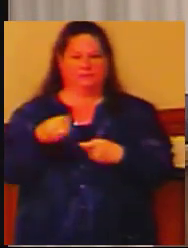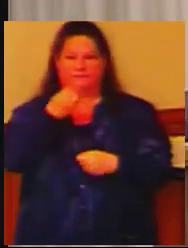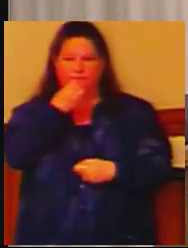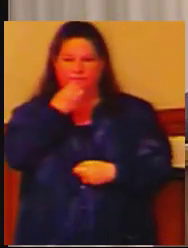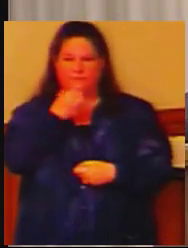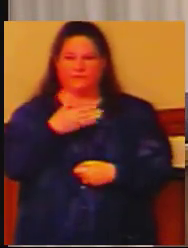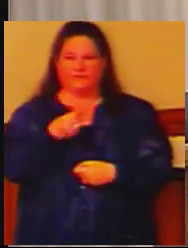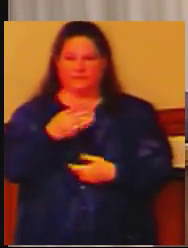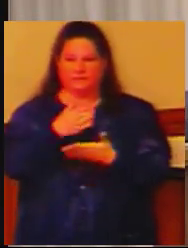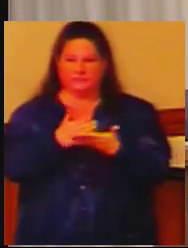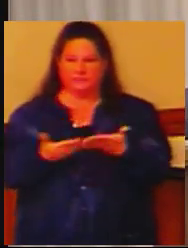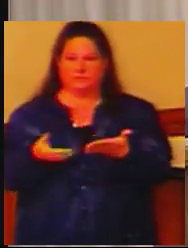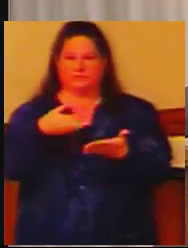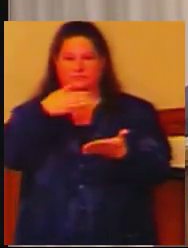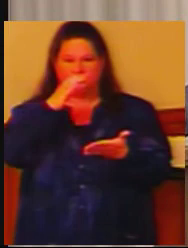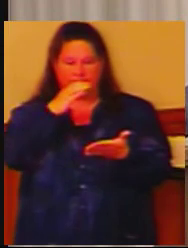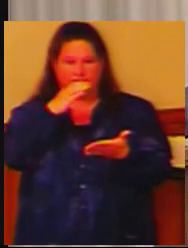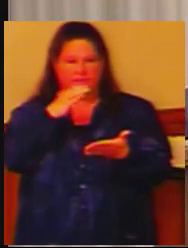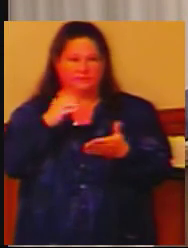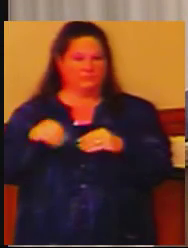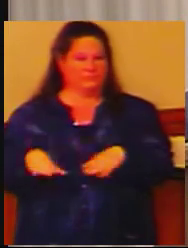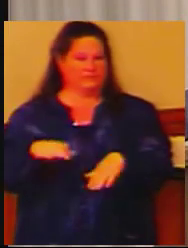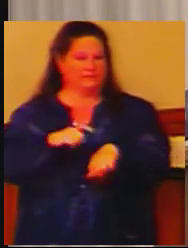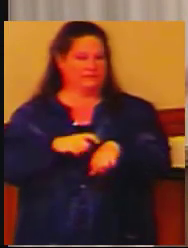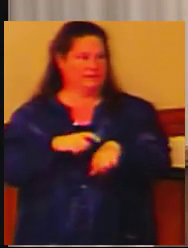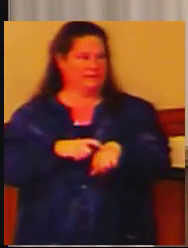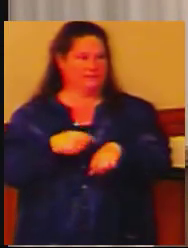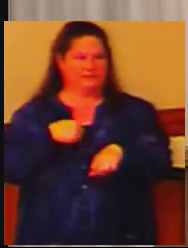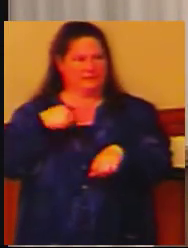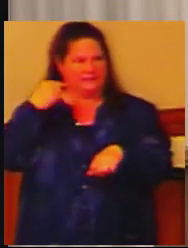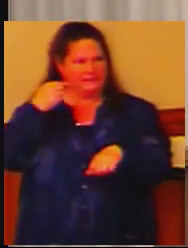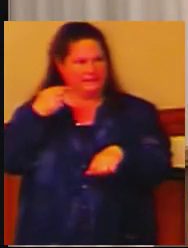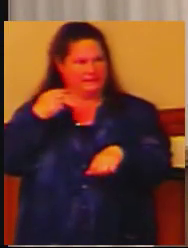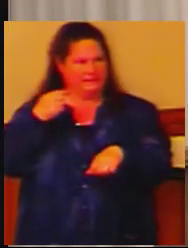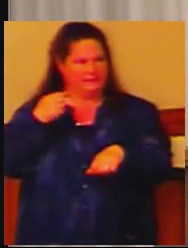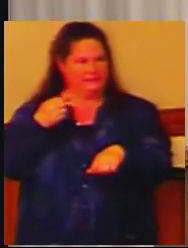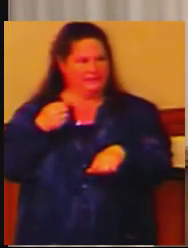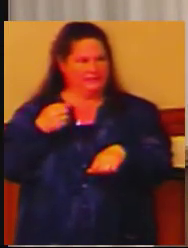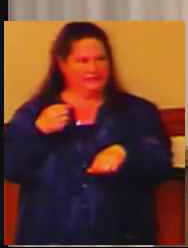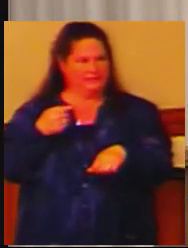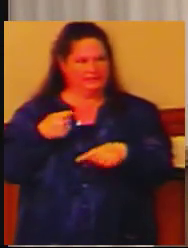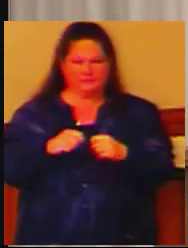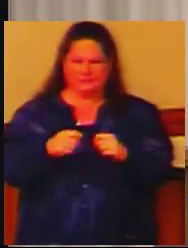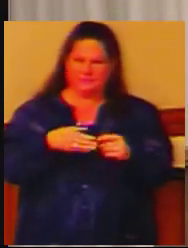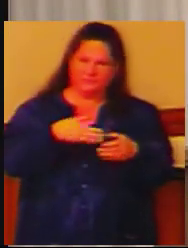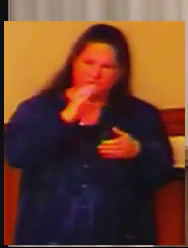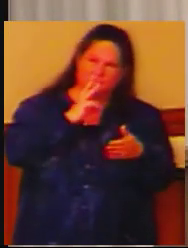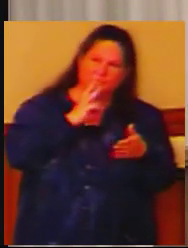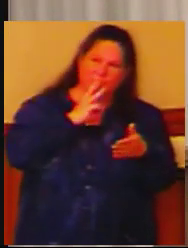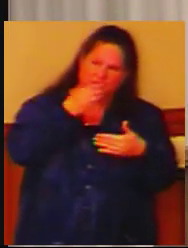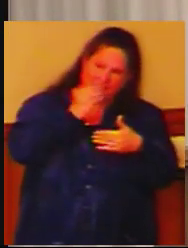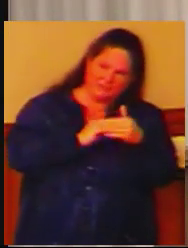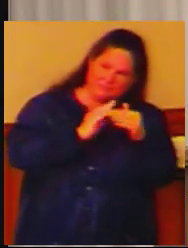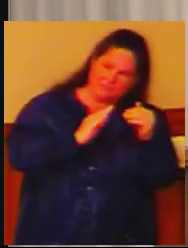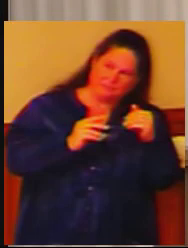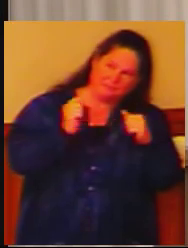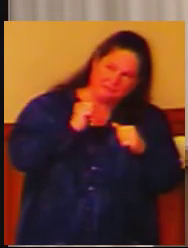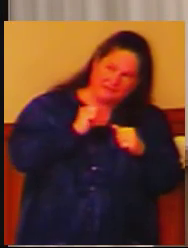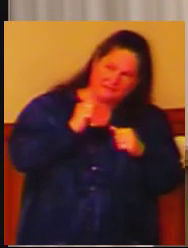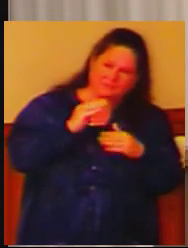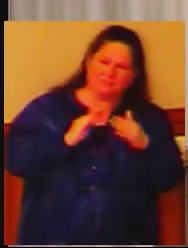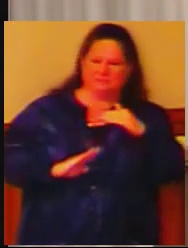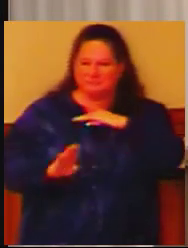and something to drink. The rest of the time, I'm like huddling around, drinking out of the faucet in the bathroom, in the